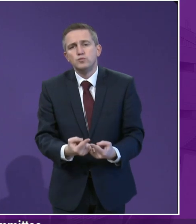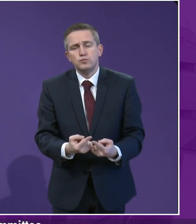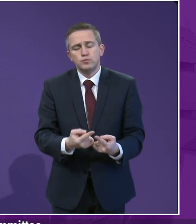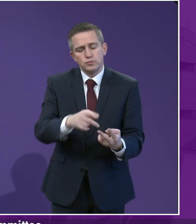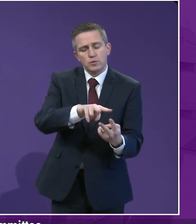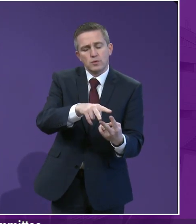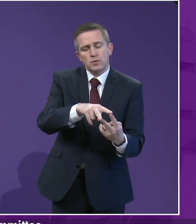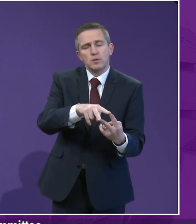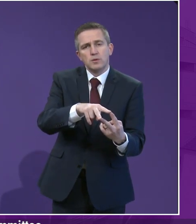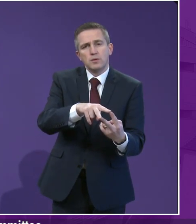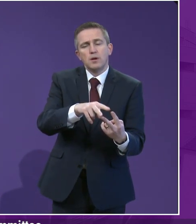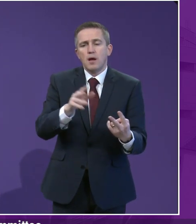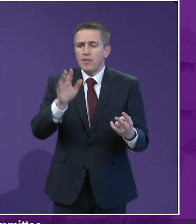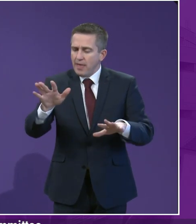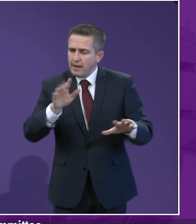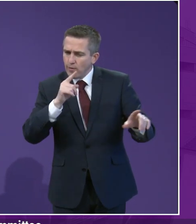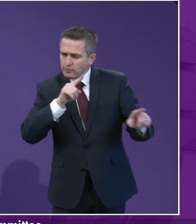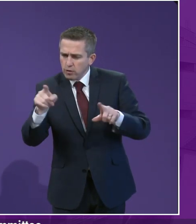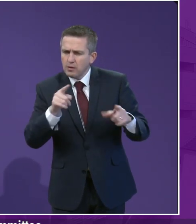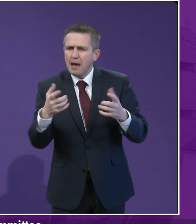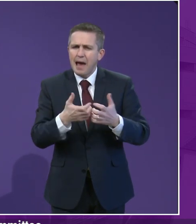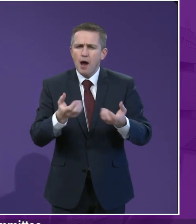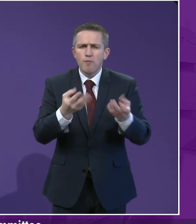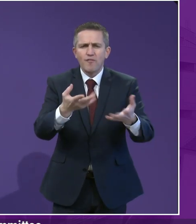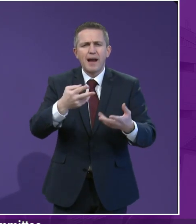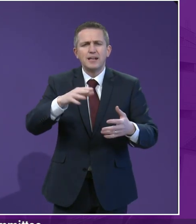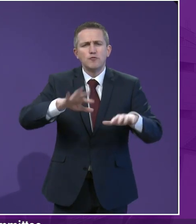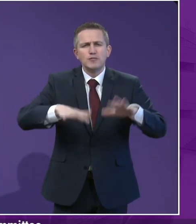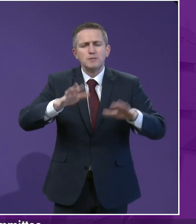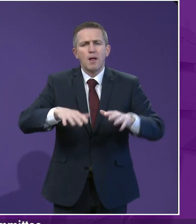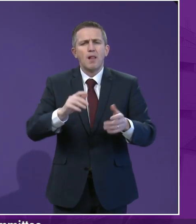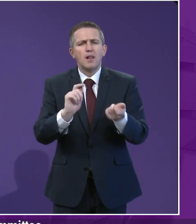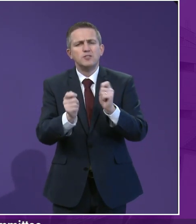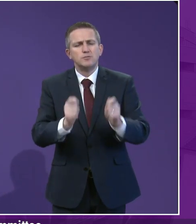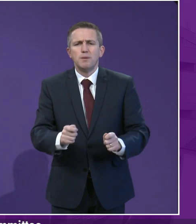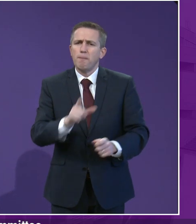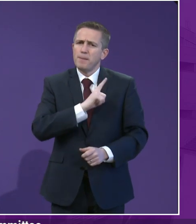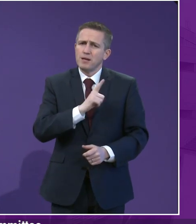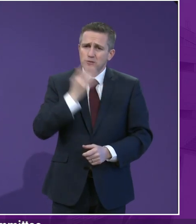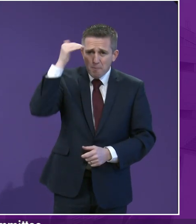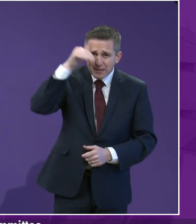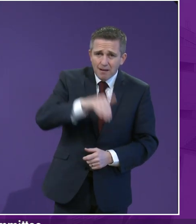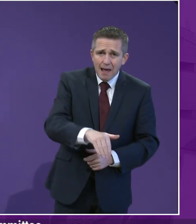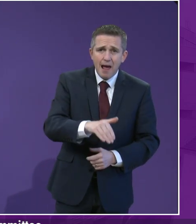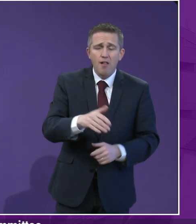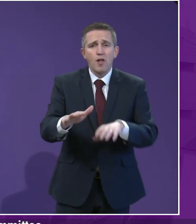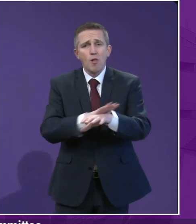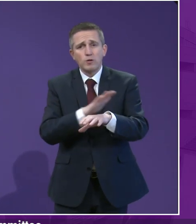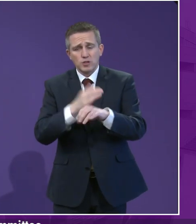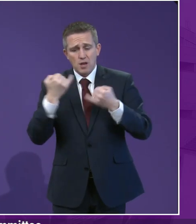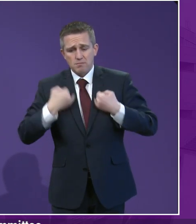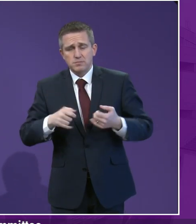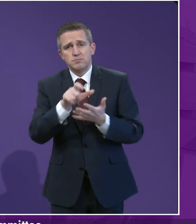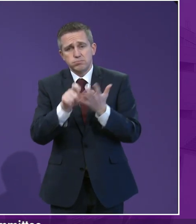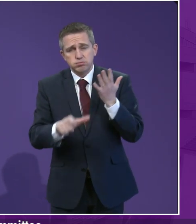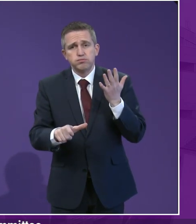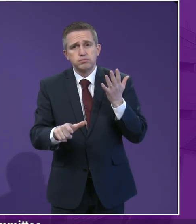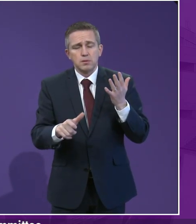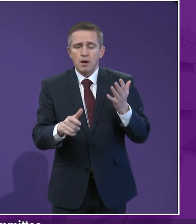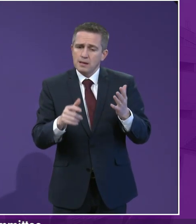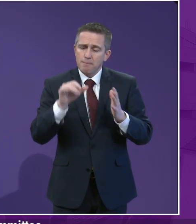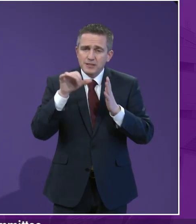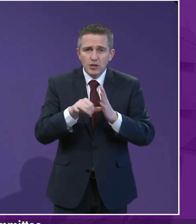Disability Service have seen a real rise in students registering with mental health problems, and also students with sort of long-term chronic health issues. And